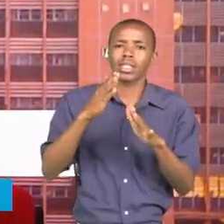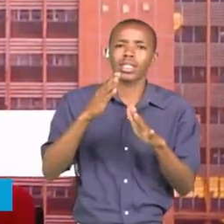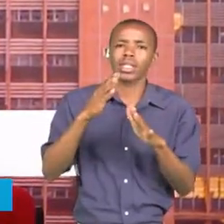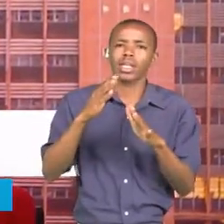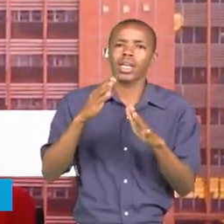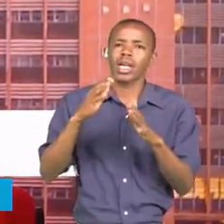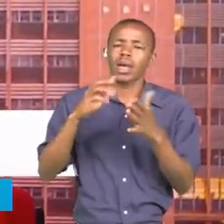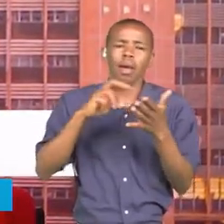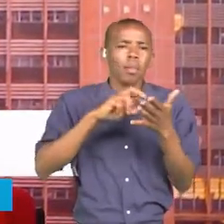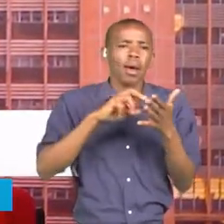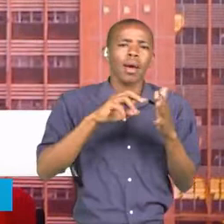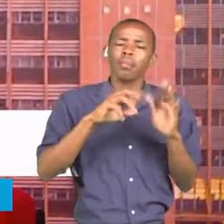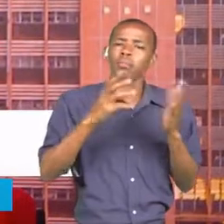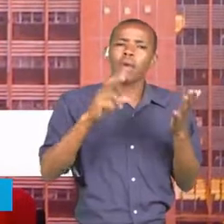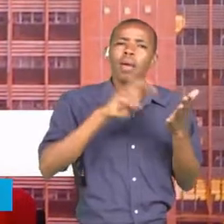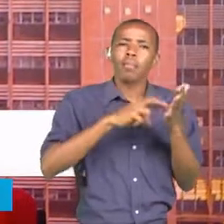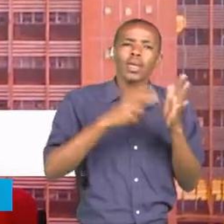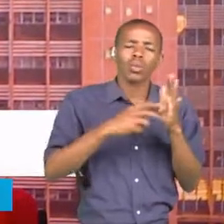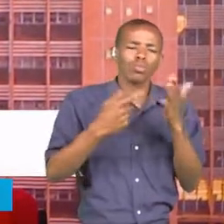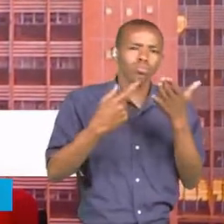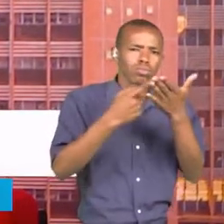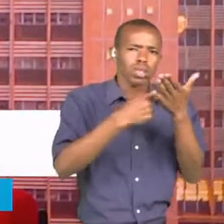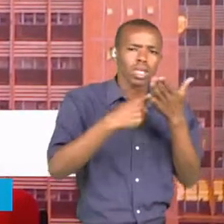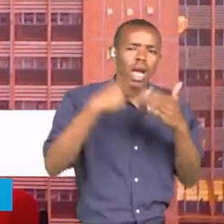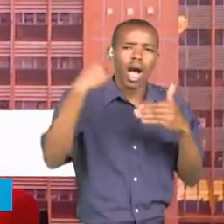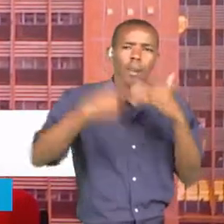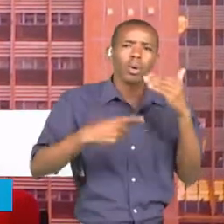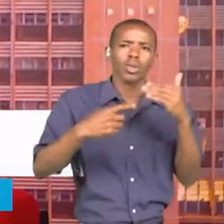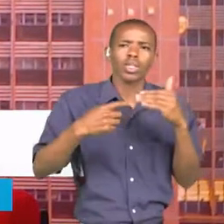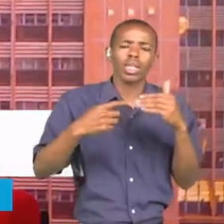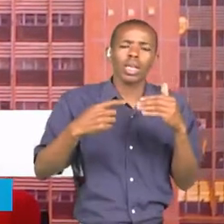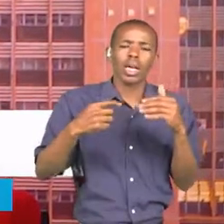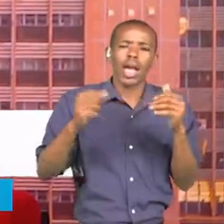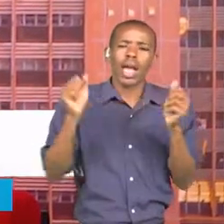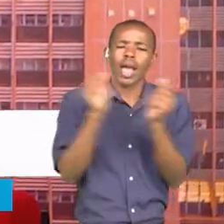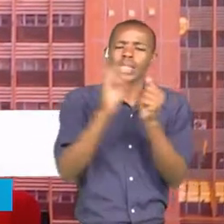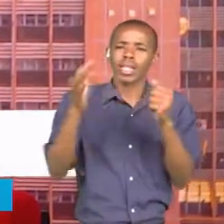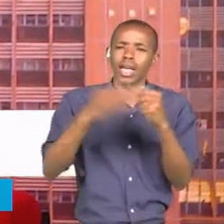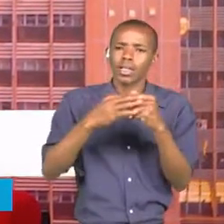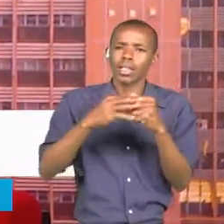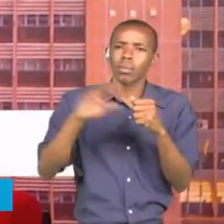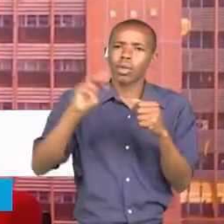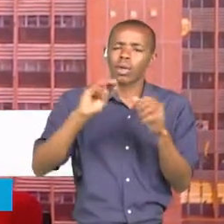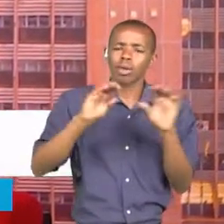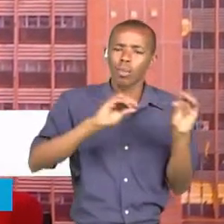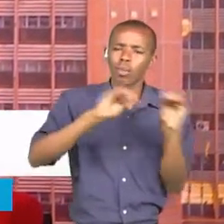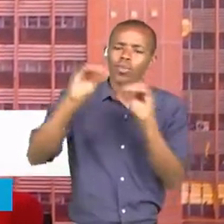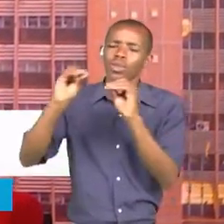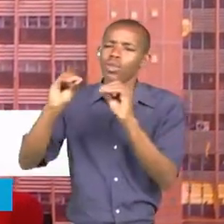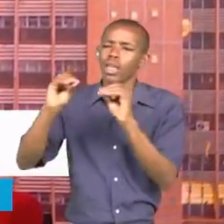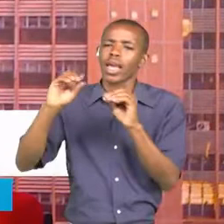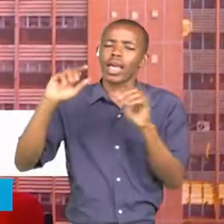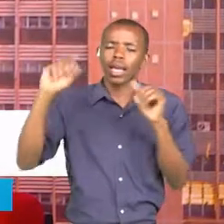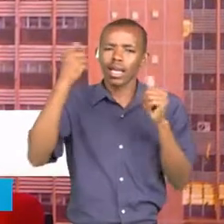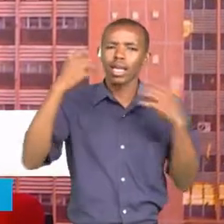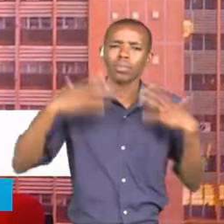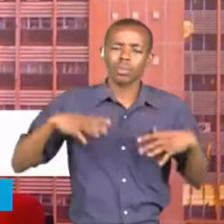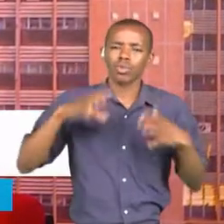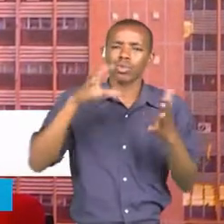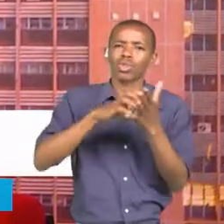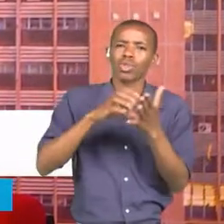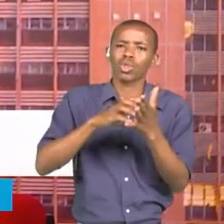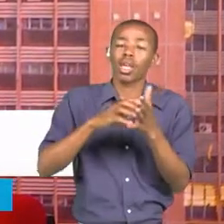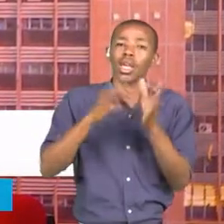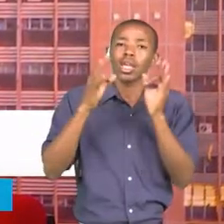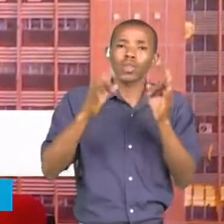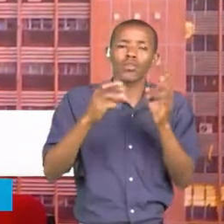it does not matter that we're discussing about 800 going to a million Kenyans who are in that situation. Mm-hmm. Okay, it doesn't matter. Even